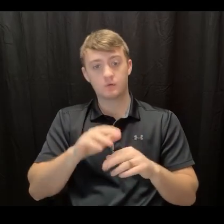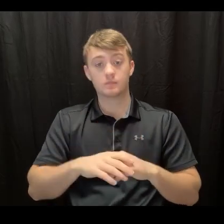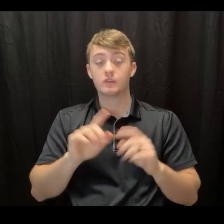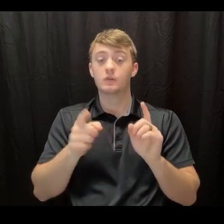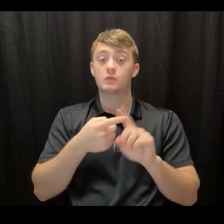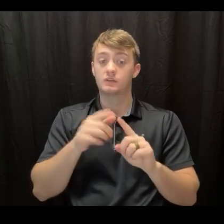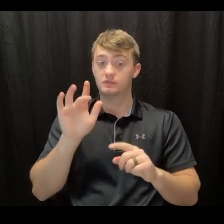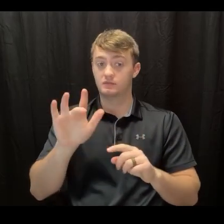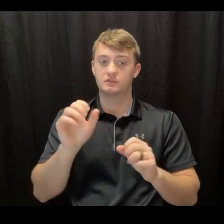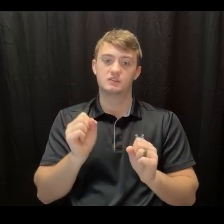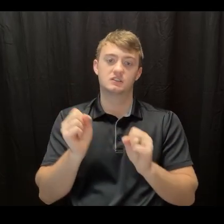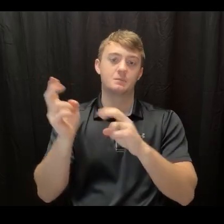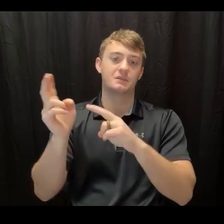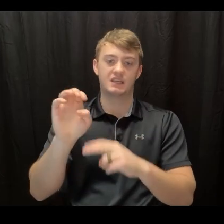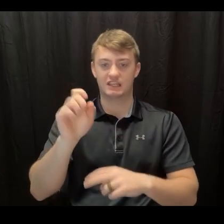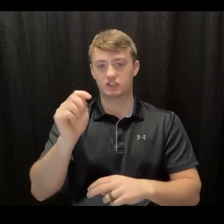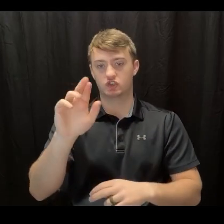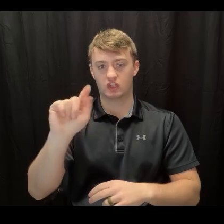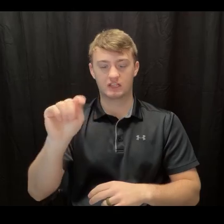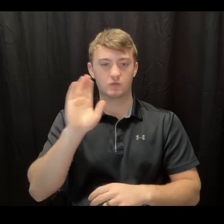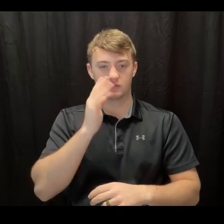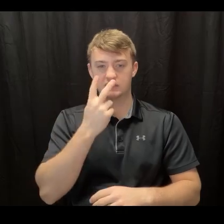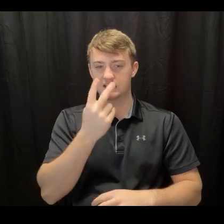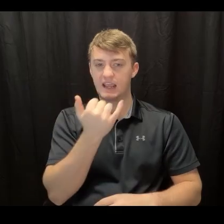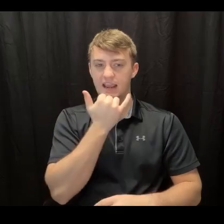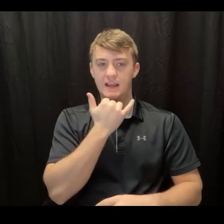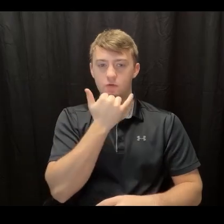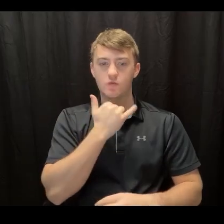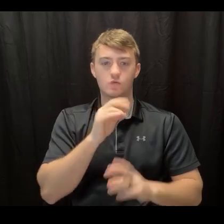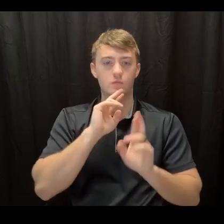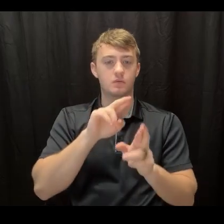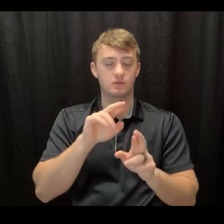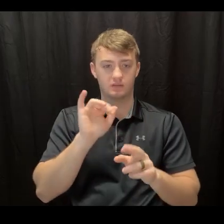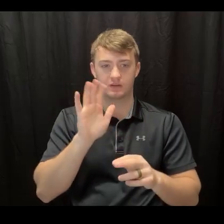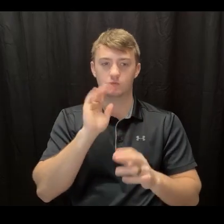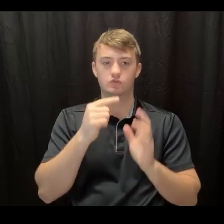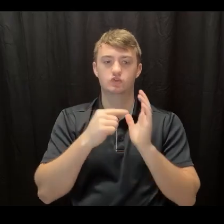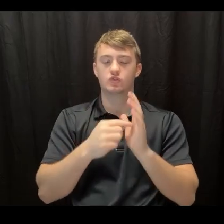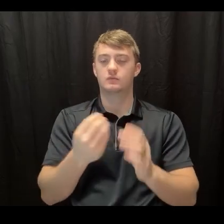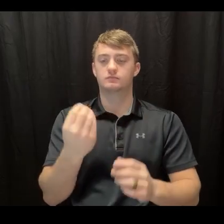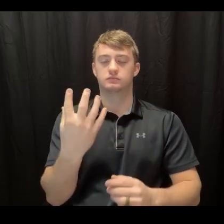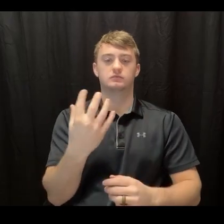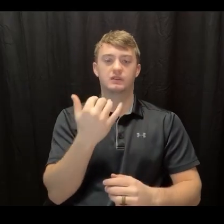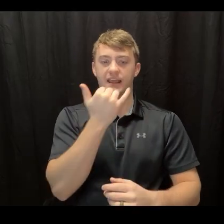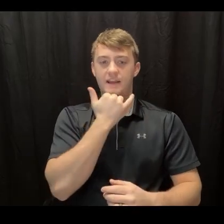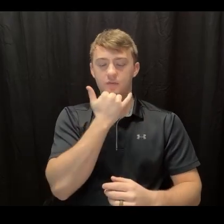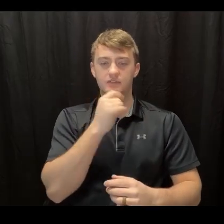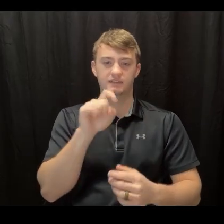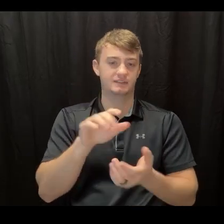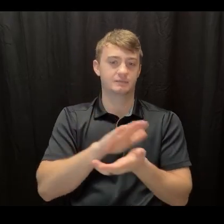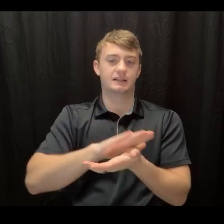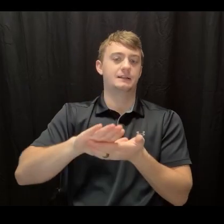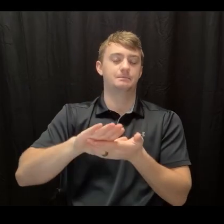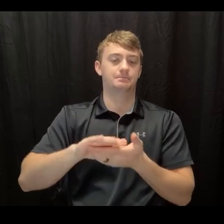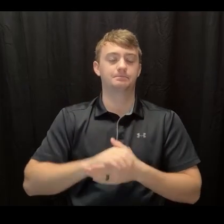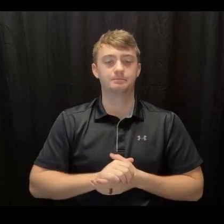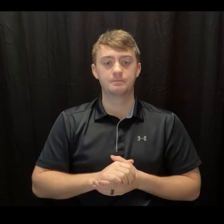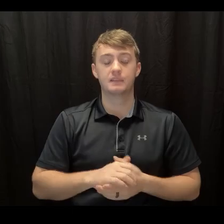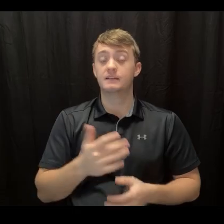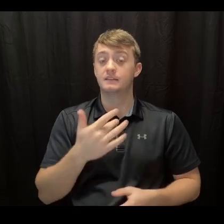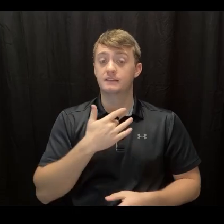When you click Submit Extract, you'll get an error report. So this error report will show errors that will need to be cleaned up.